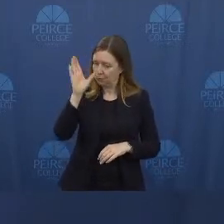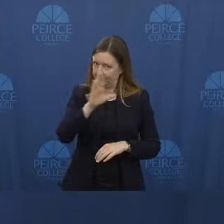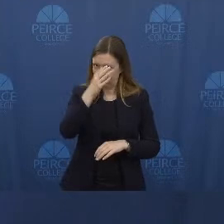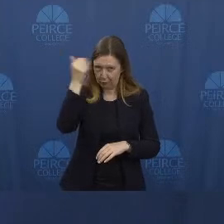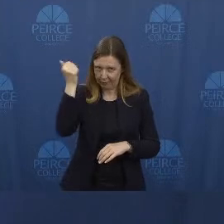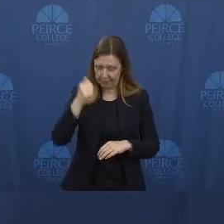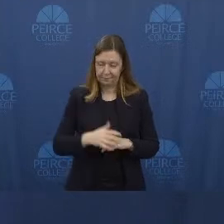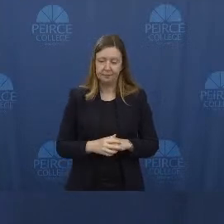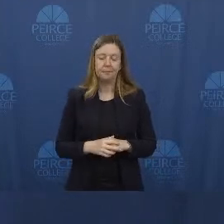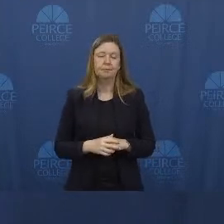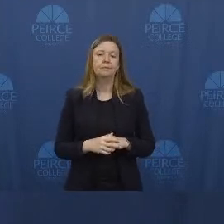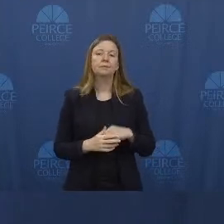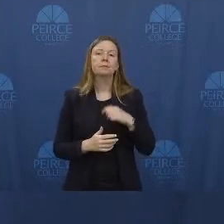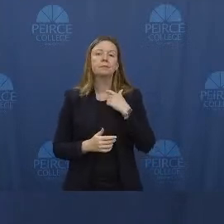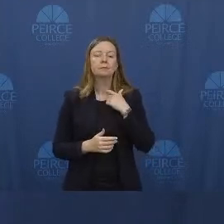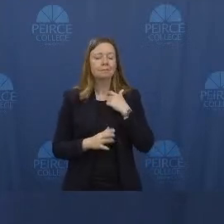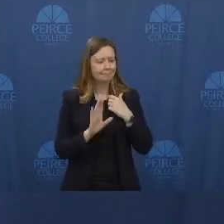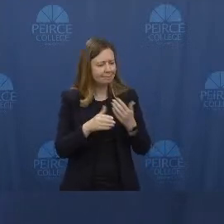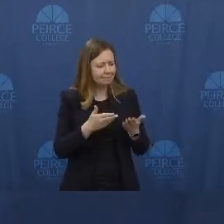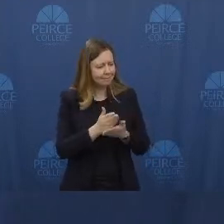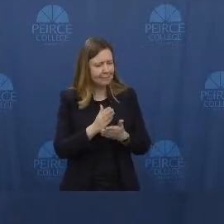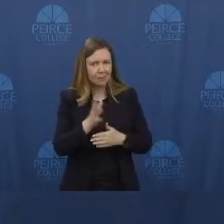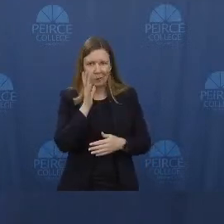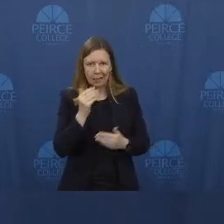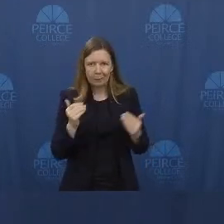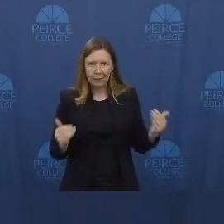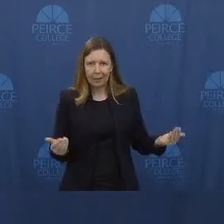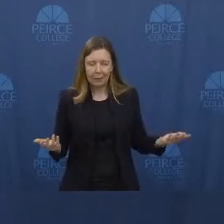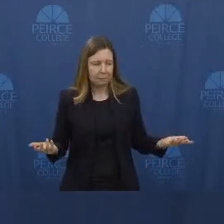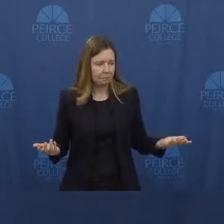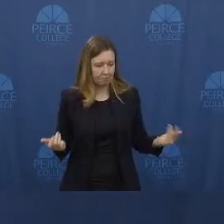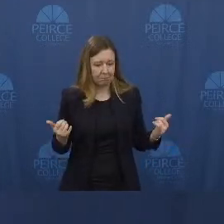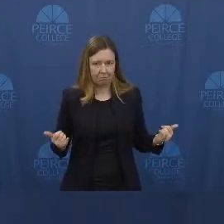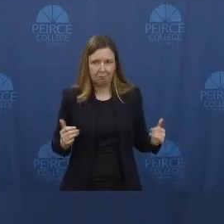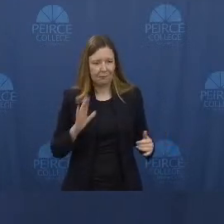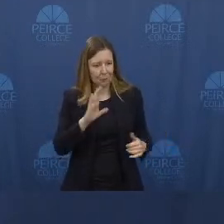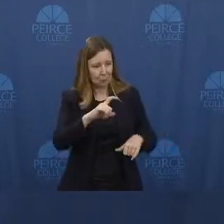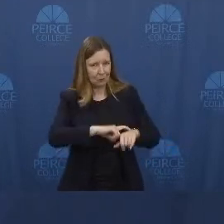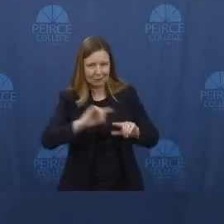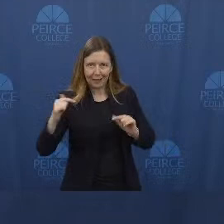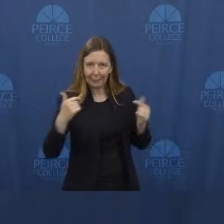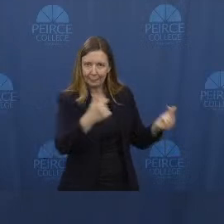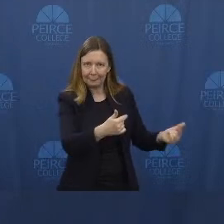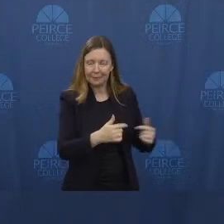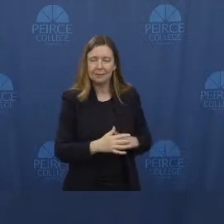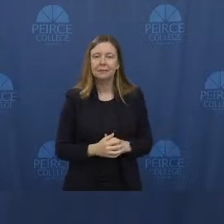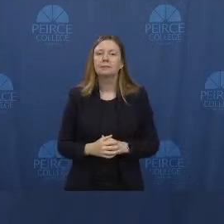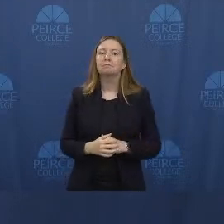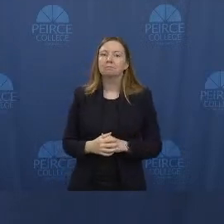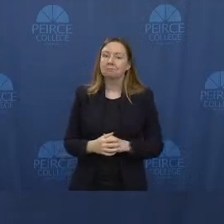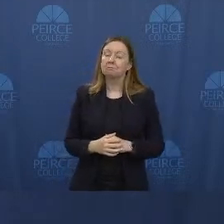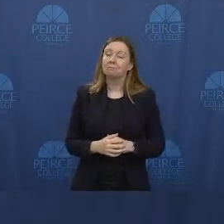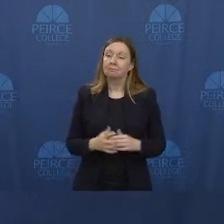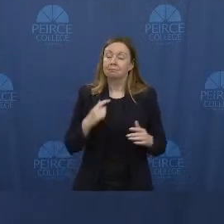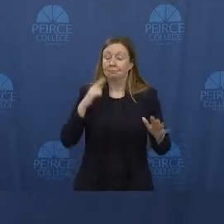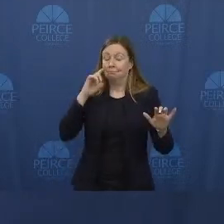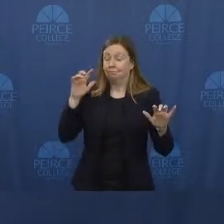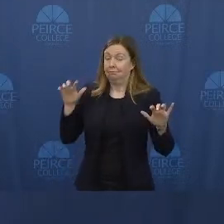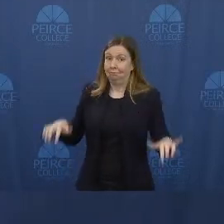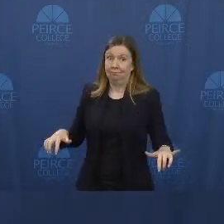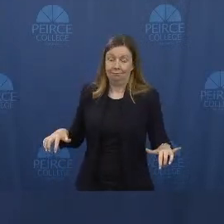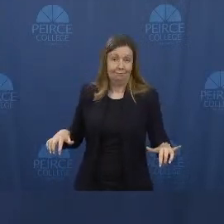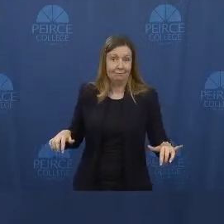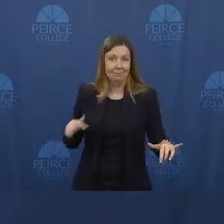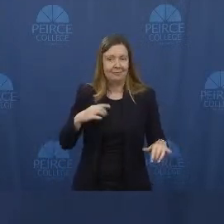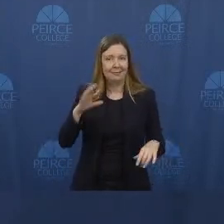forget. It's okay, Mom. This is your time. I was stunned.